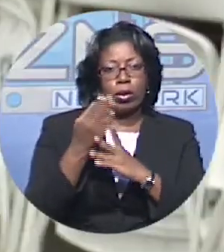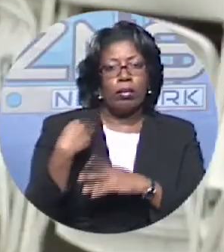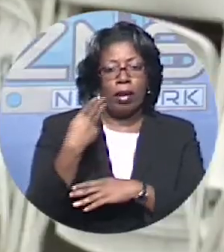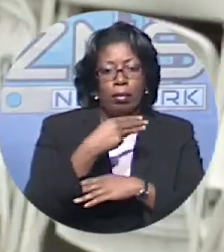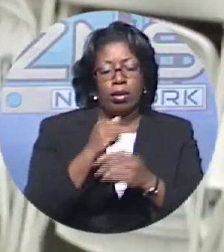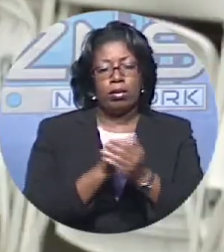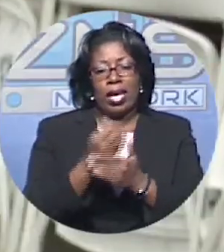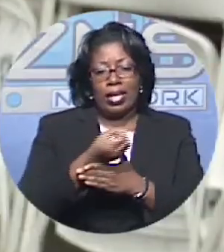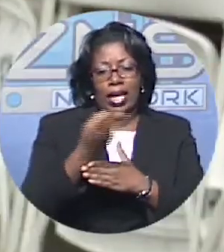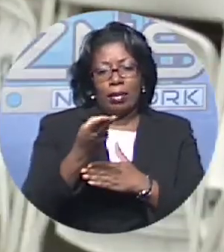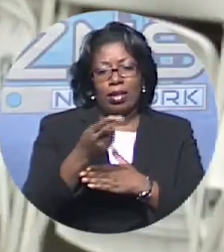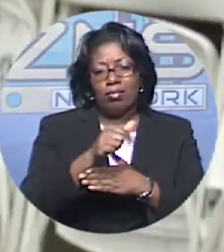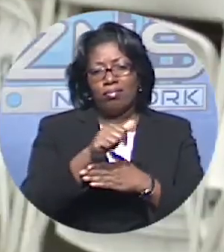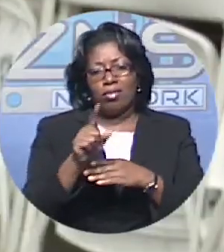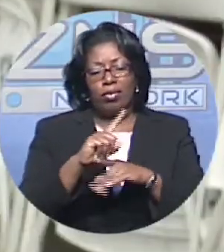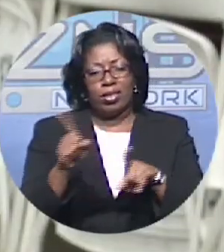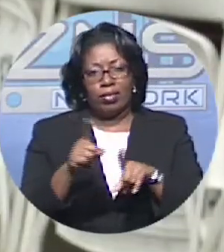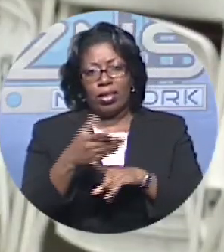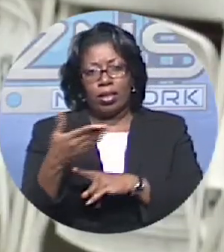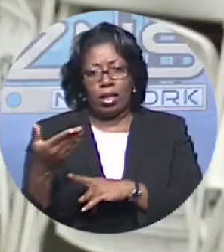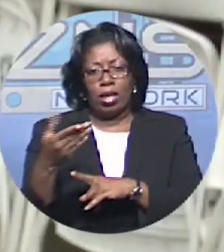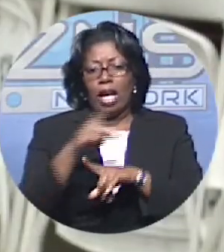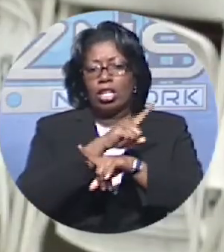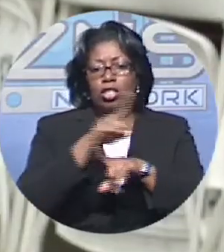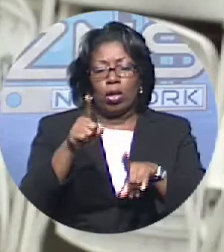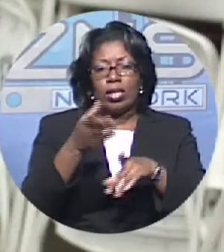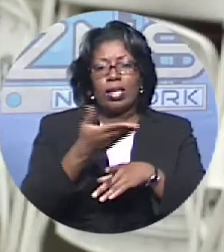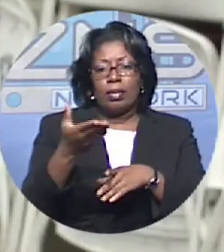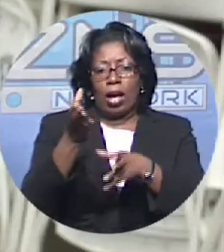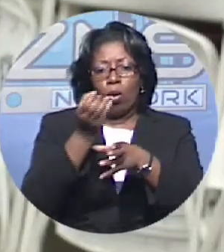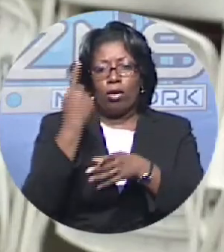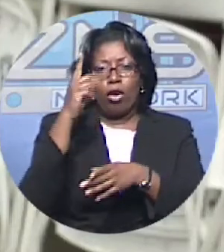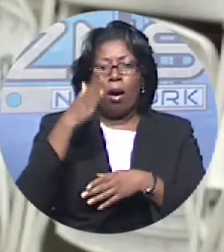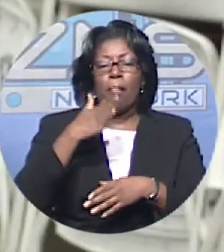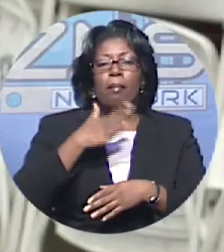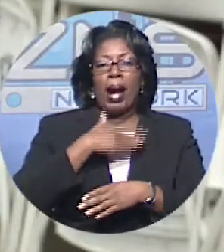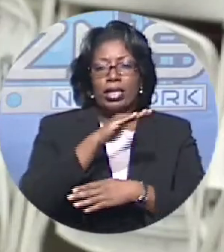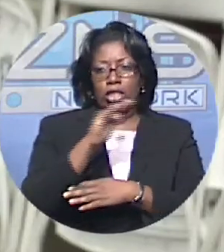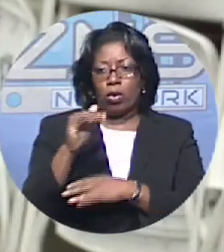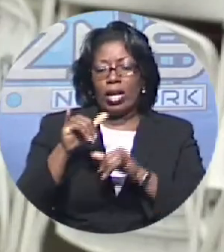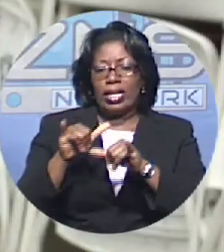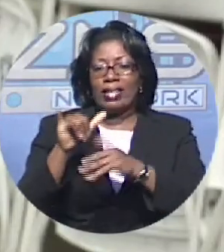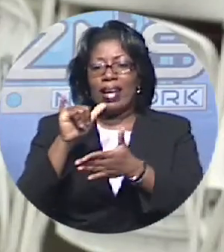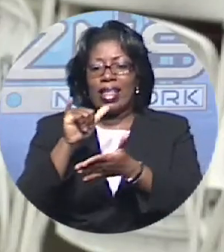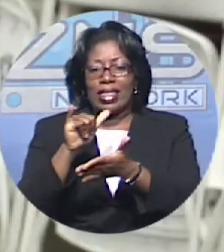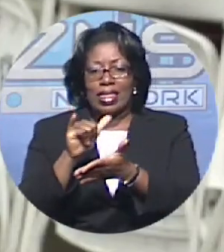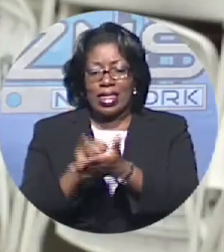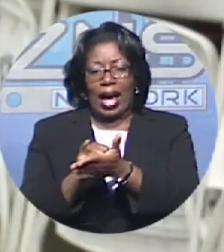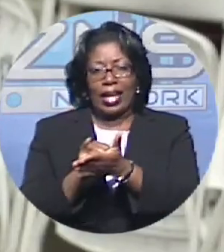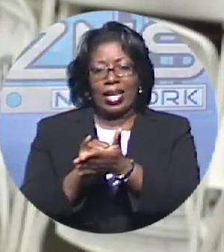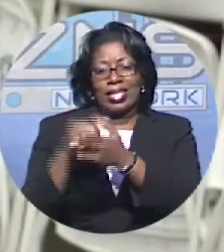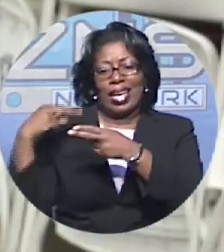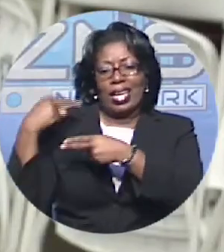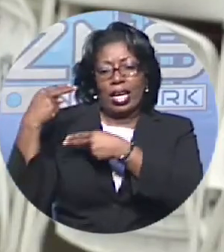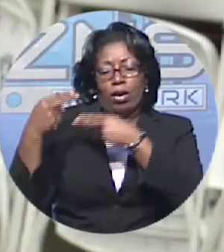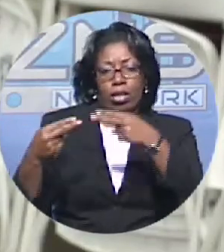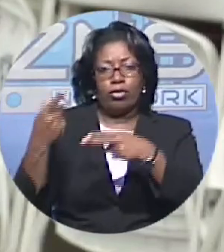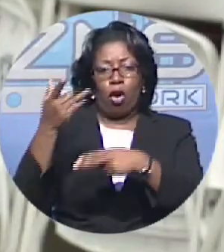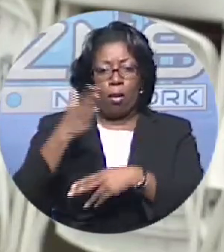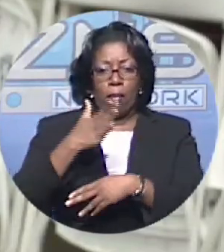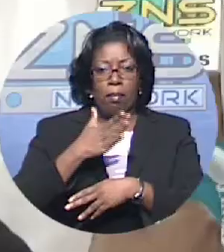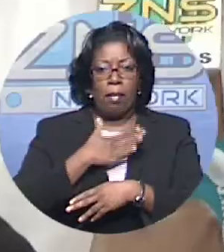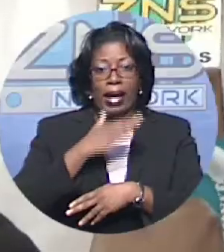of devices. That was not something that I wanted for my children. I didn't want to leave that as a heritage for my children or